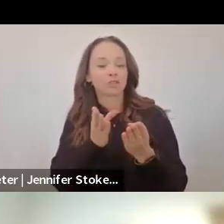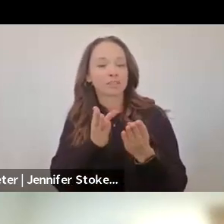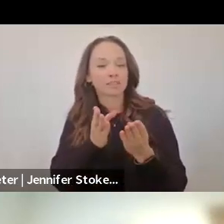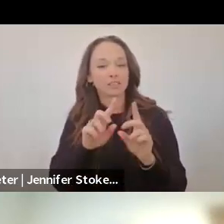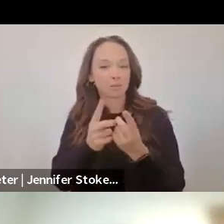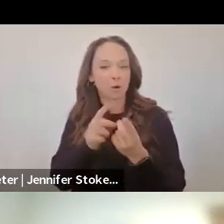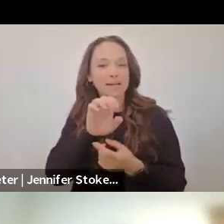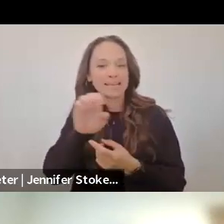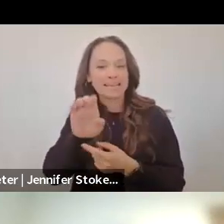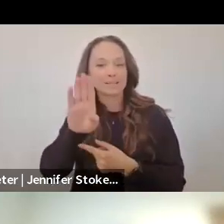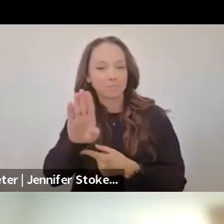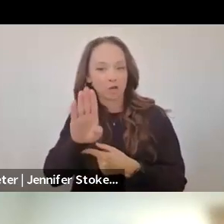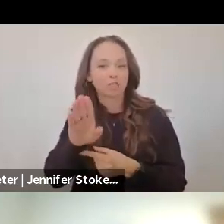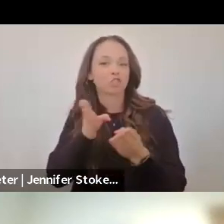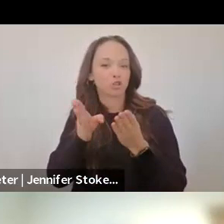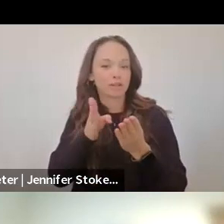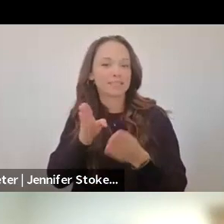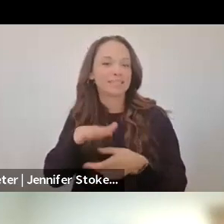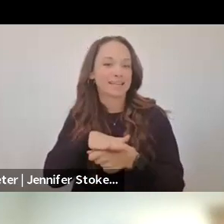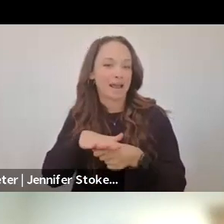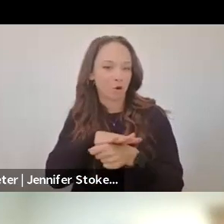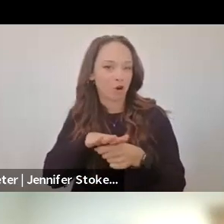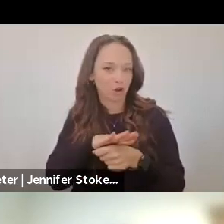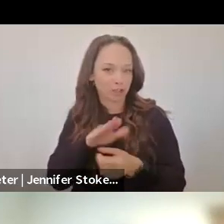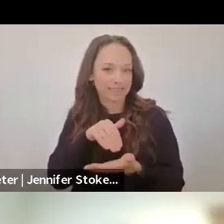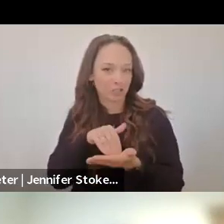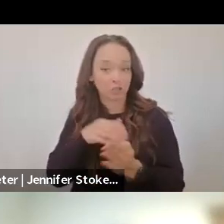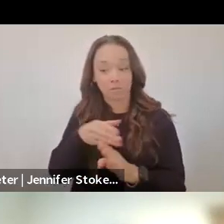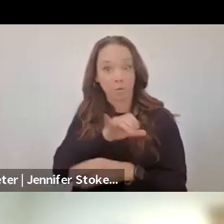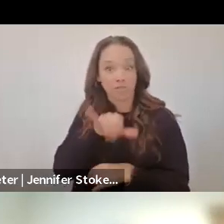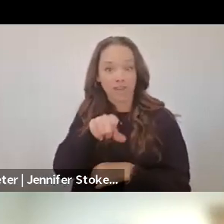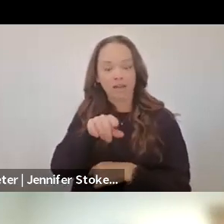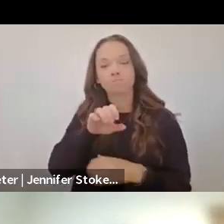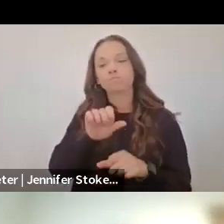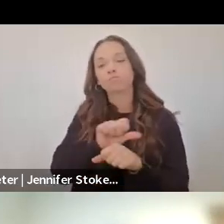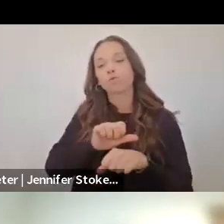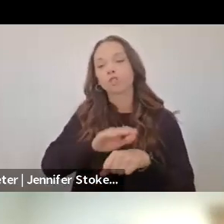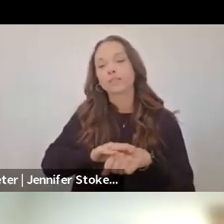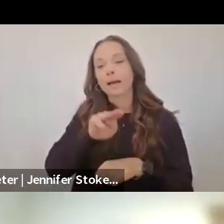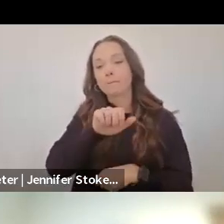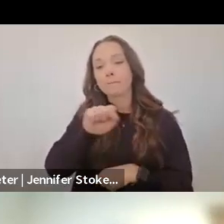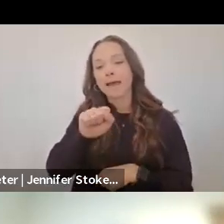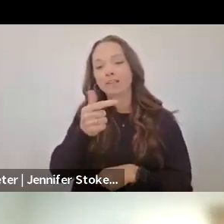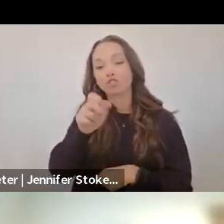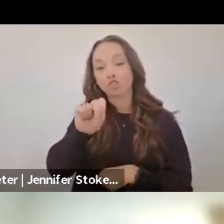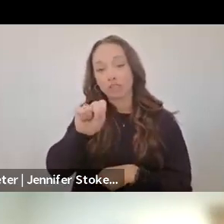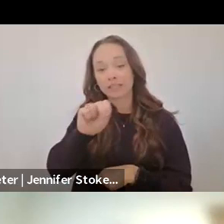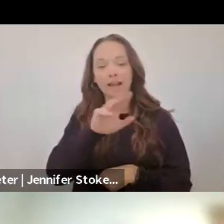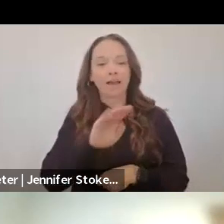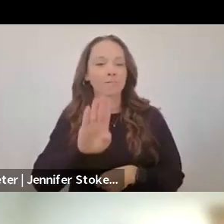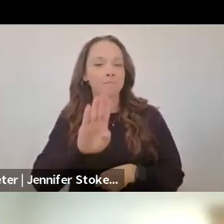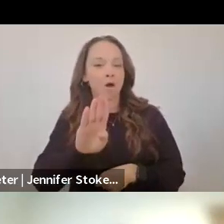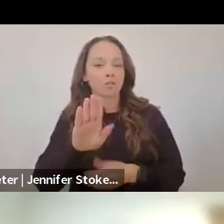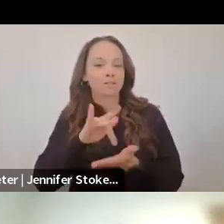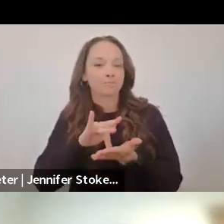Boston Neighborhood Health Center. Prior to the health center, Elida worked at Massachusetts General Hospital and Boston Medical